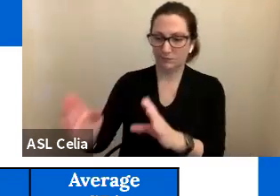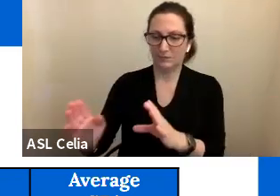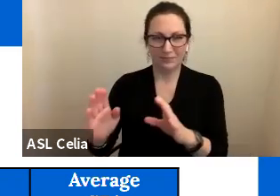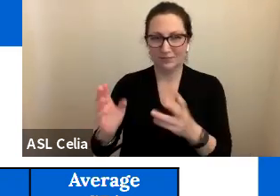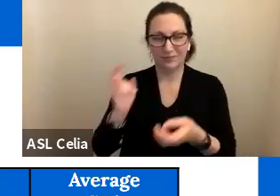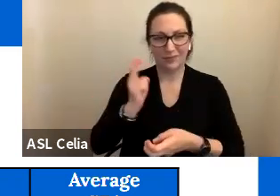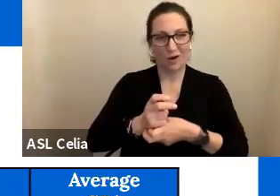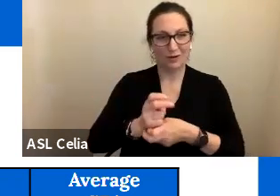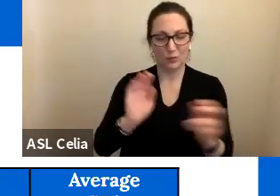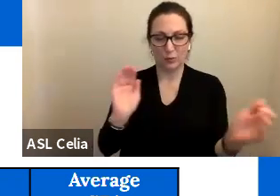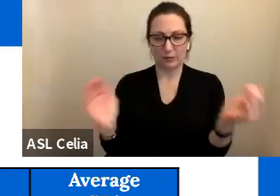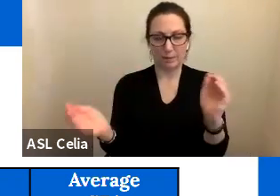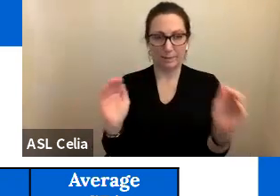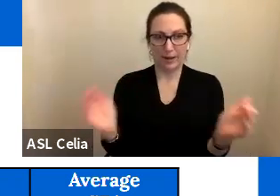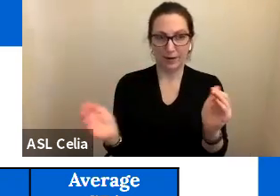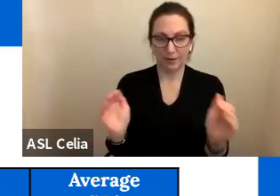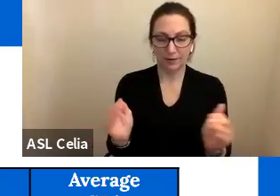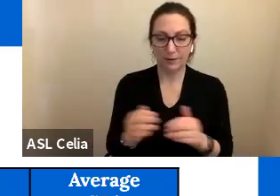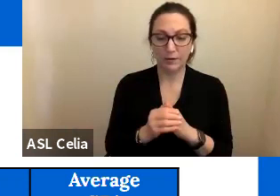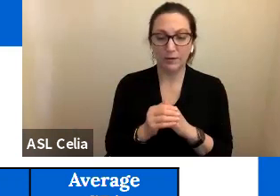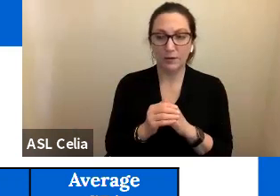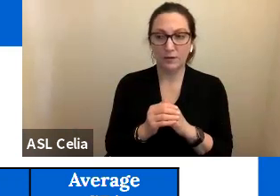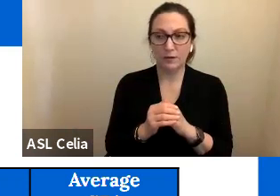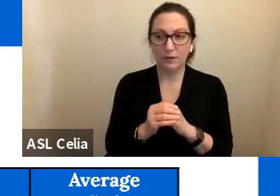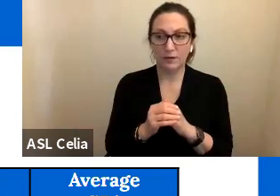as a reminder, in the previous